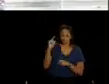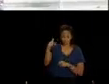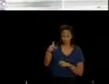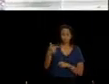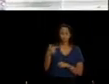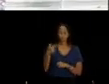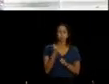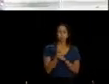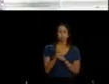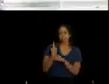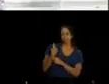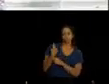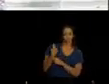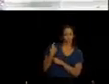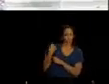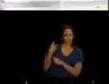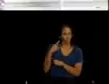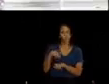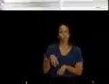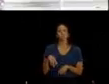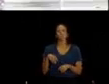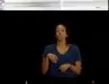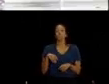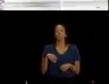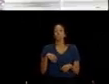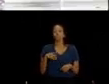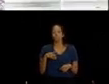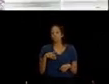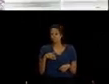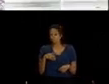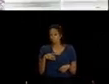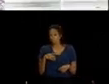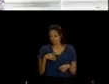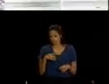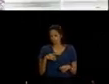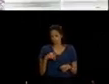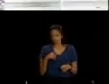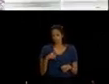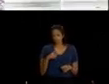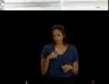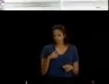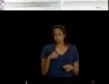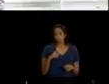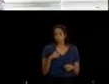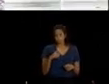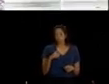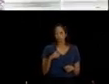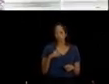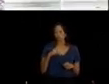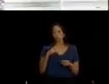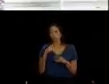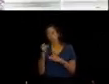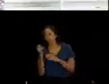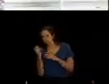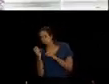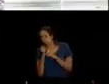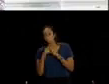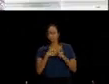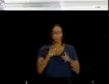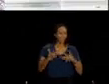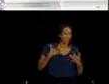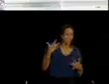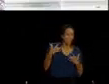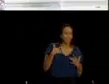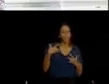year, 1 year later, with art and the words and, you know, my excitement,